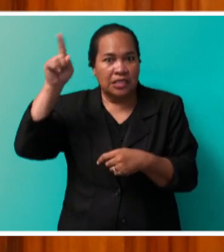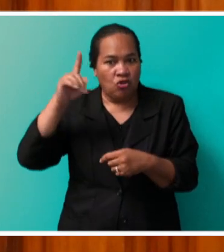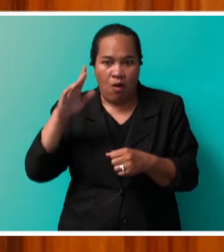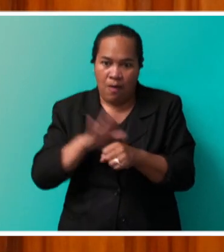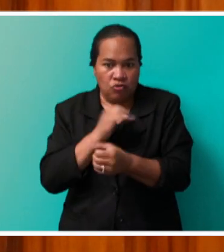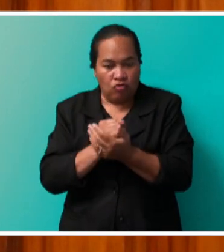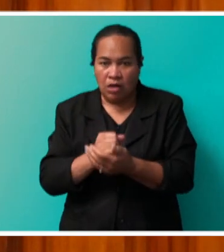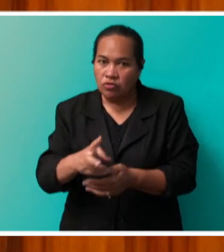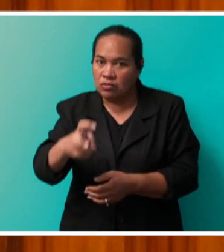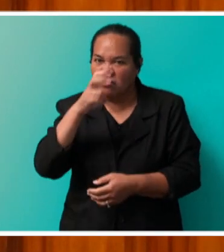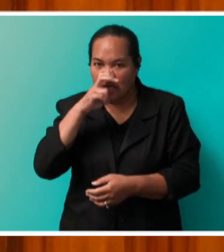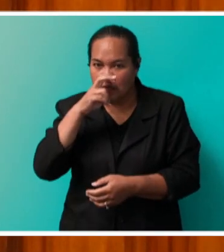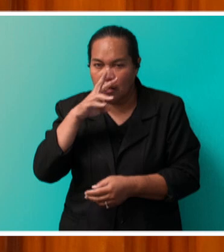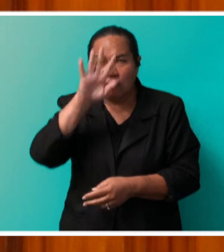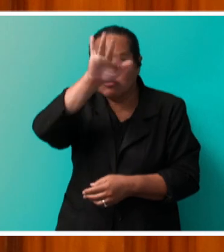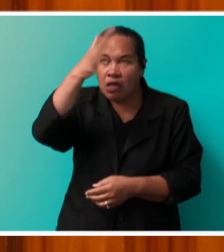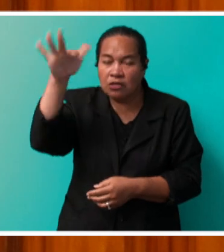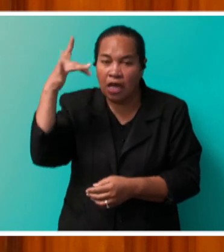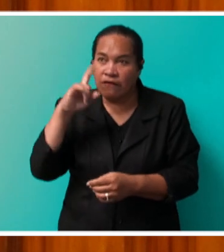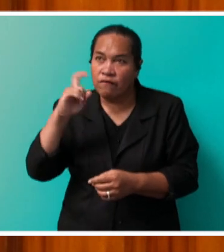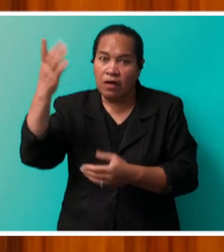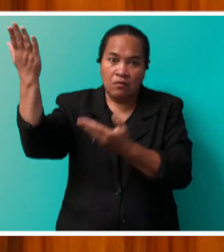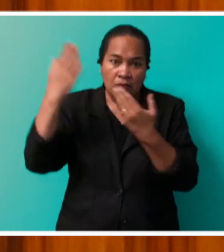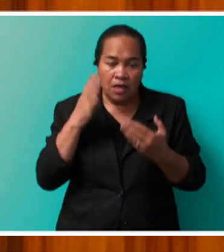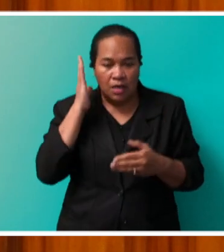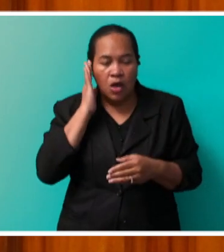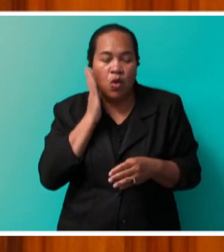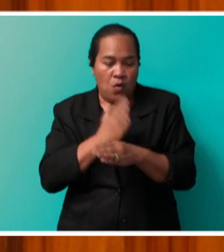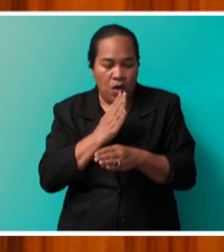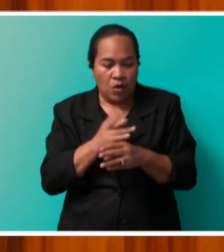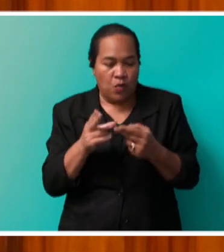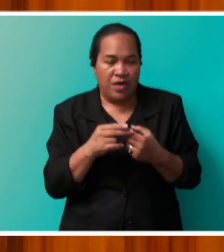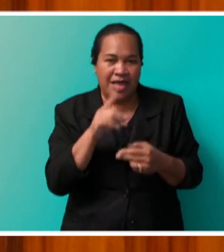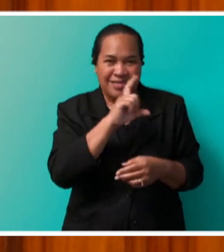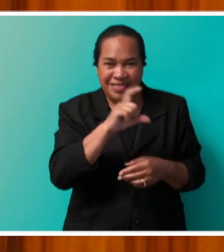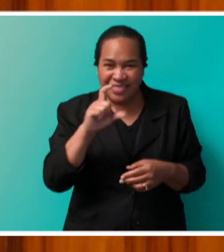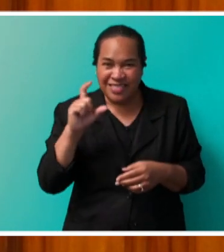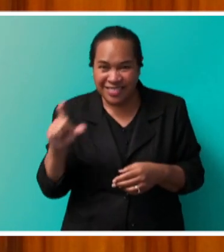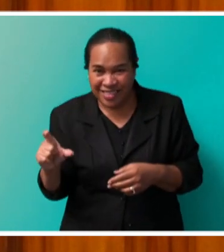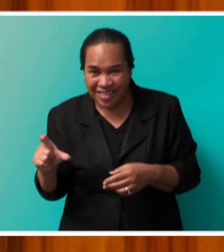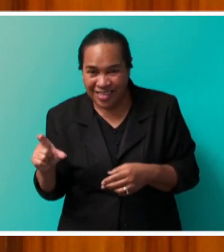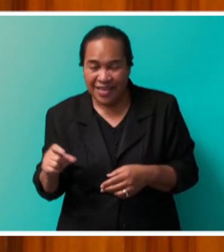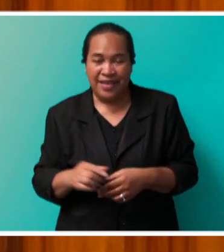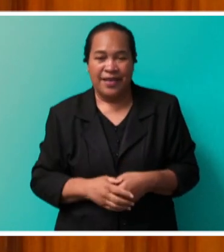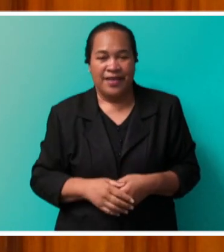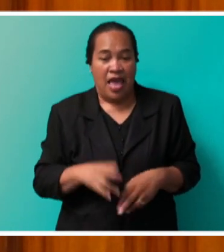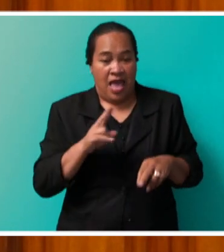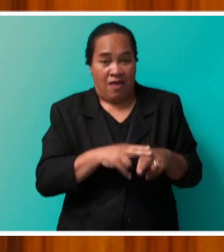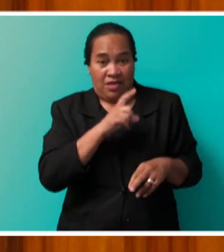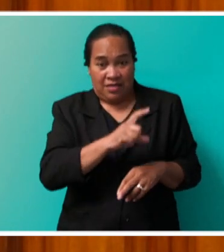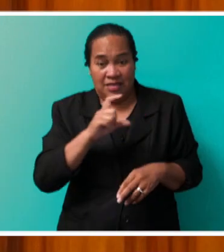timber retailers, and we will be working very closely with the Fiji Competition and Consumer Council, FCCC, in this